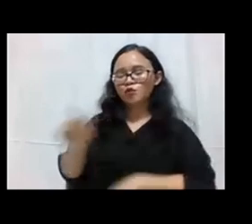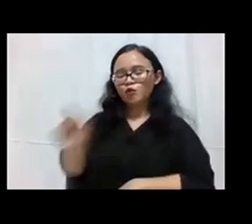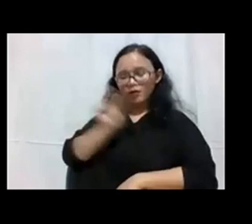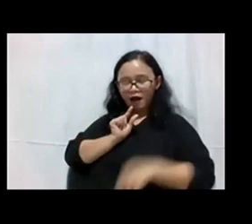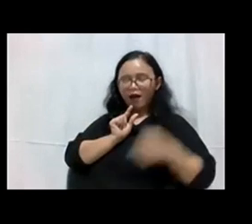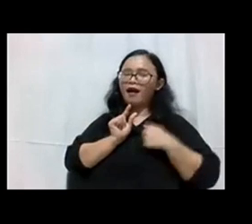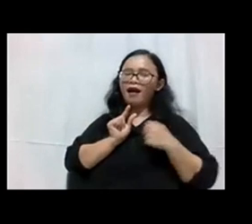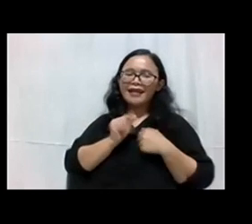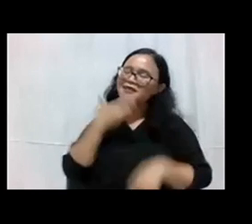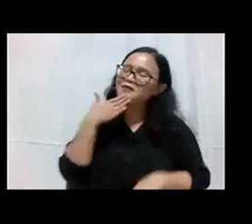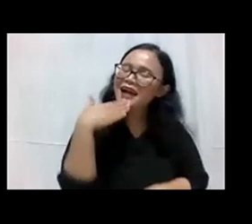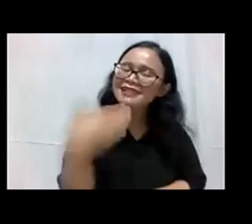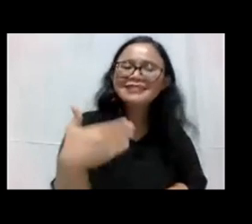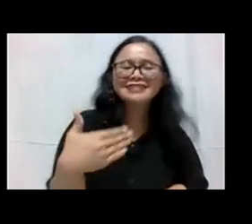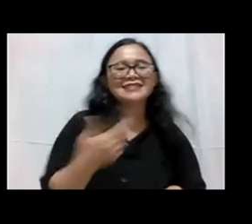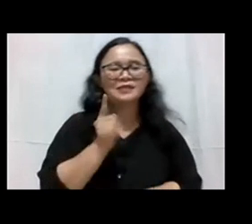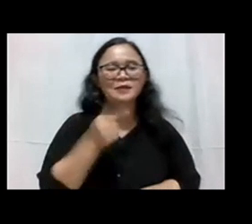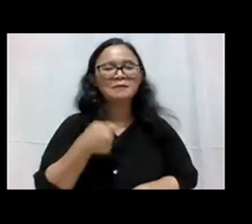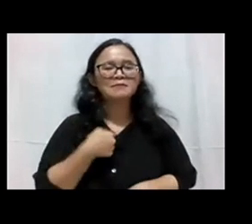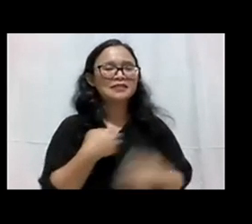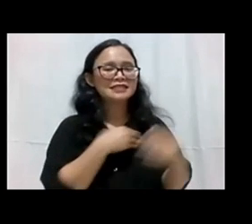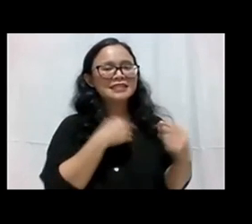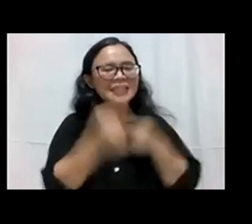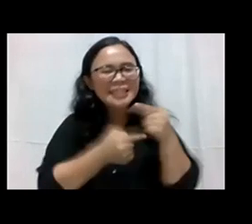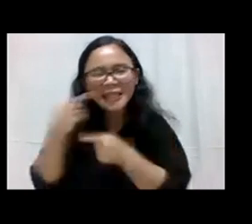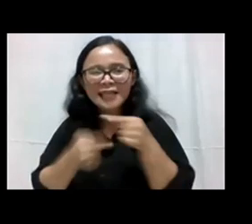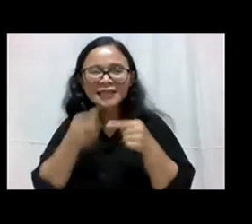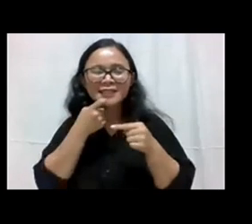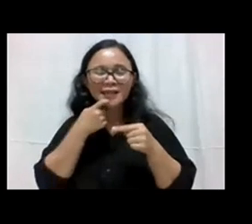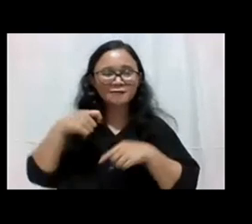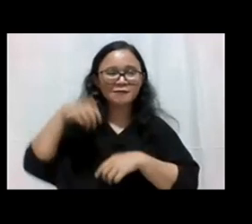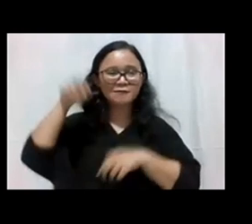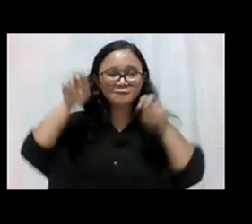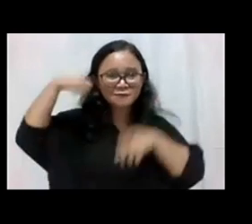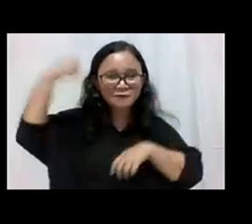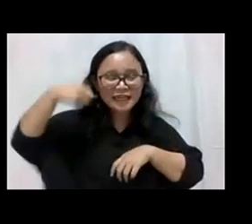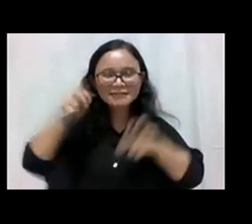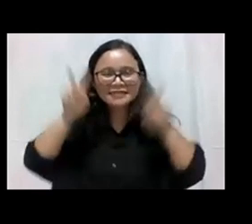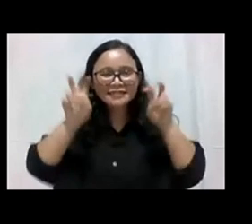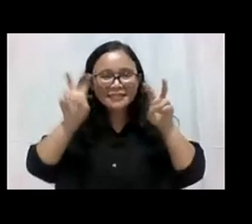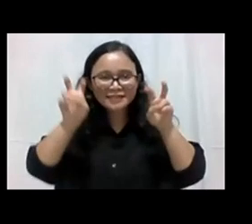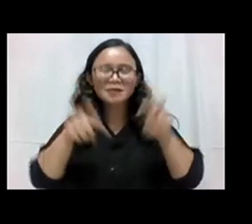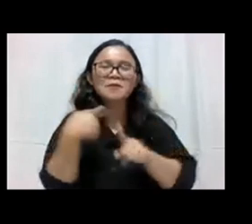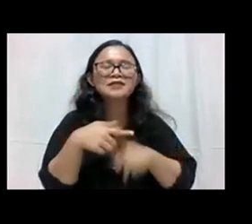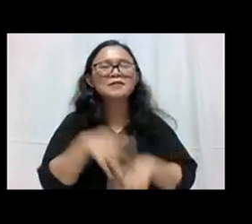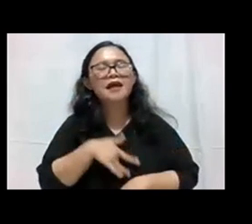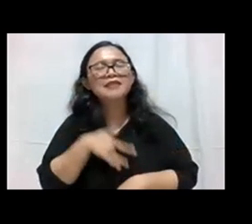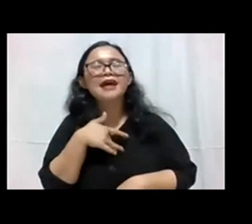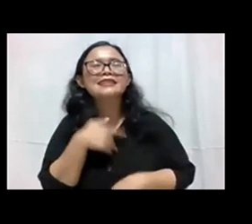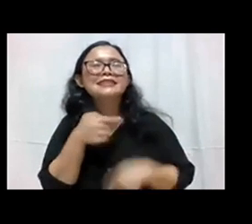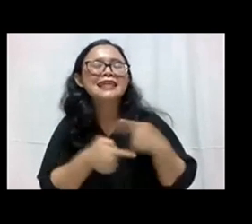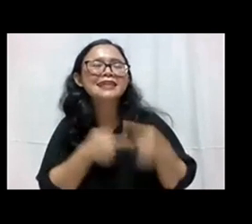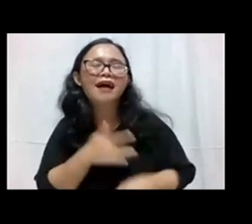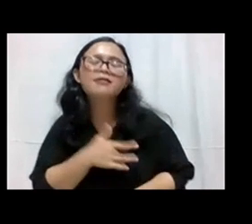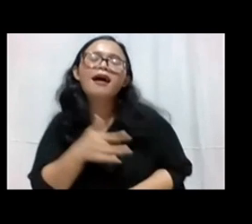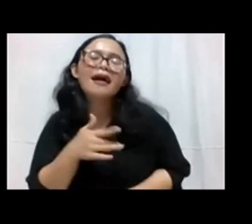film, watch this film either can, and give you some emotional comfort, looking at how other people give you a